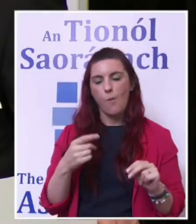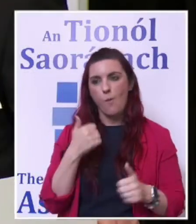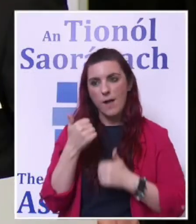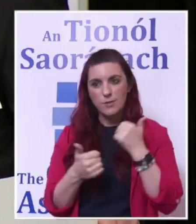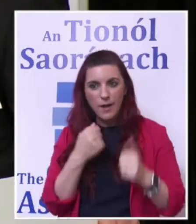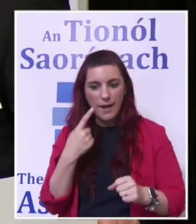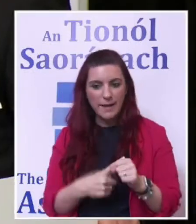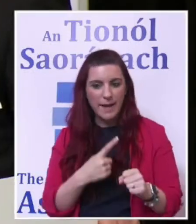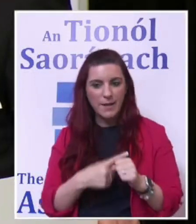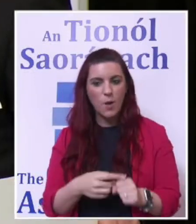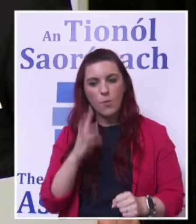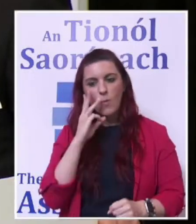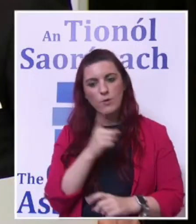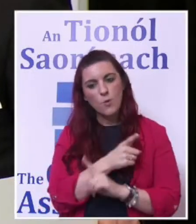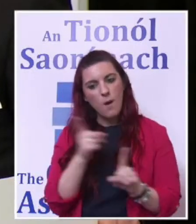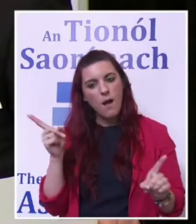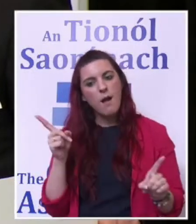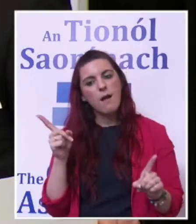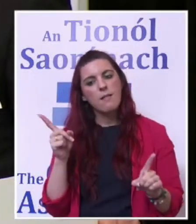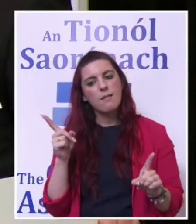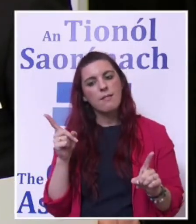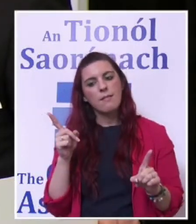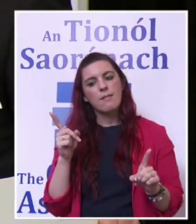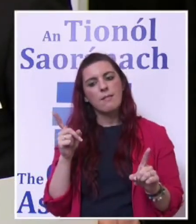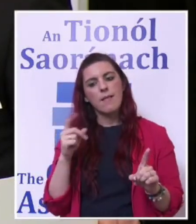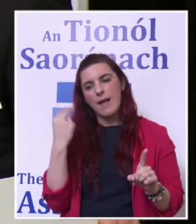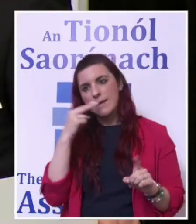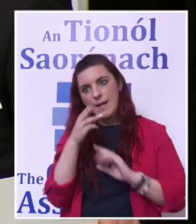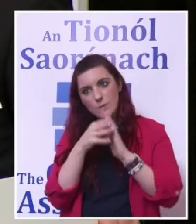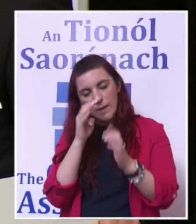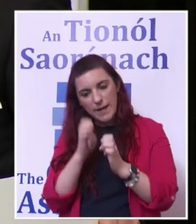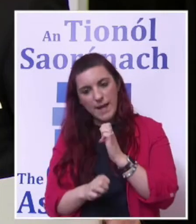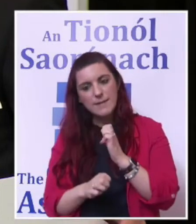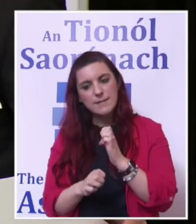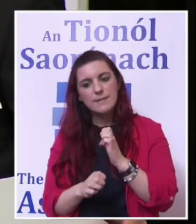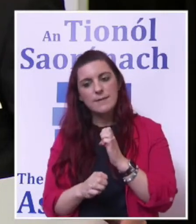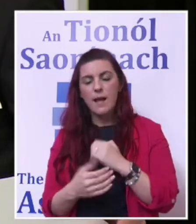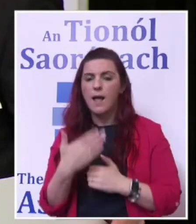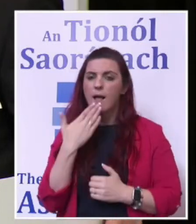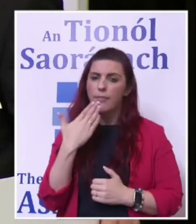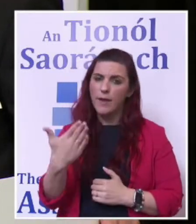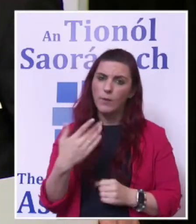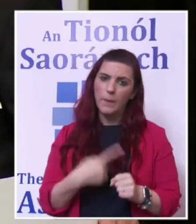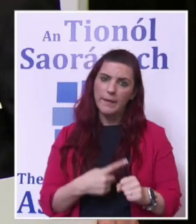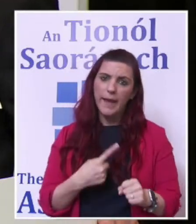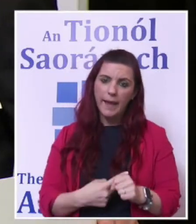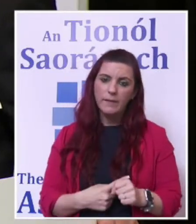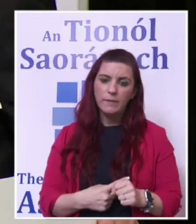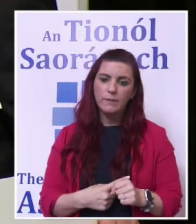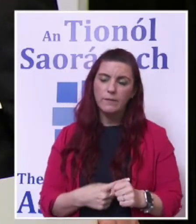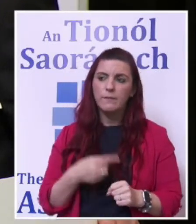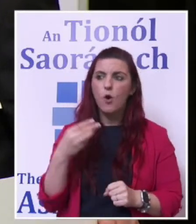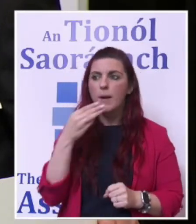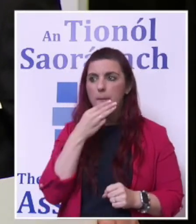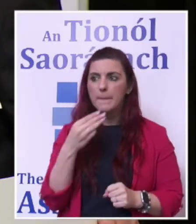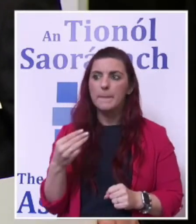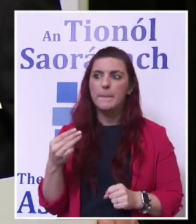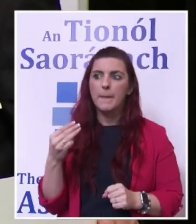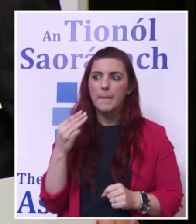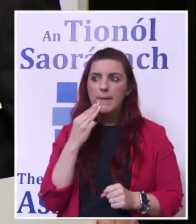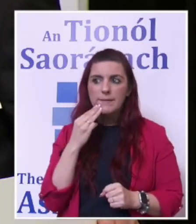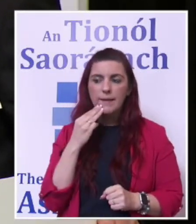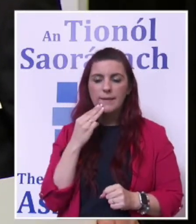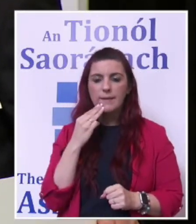I'd like to wish you all a nice weekend, and thank you once again for committing